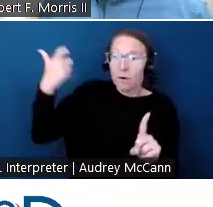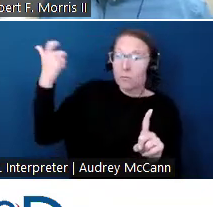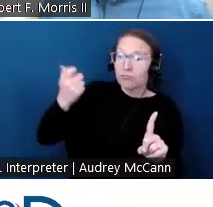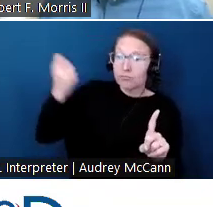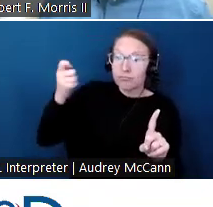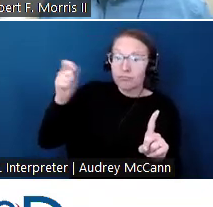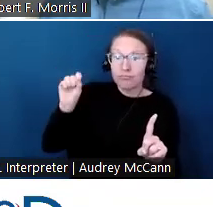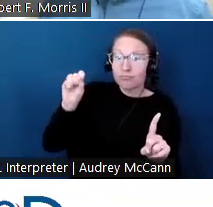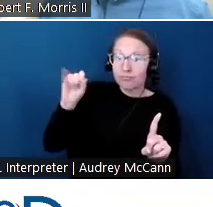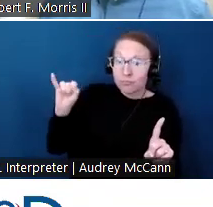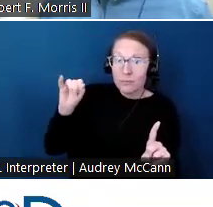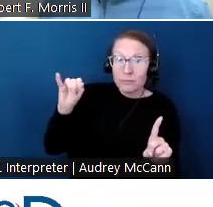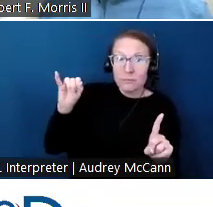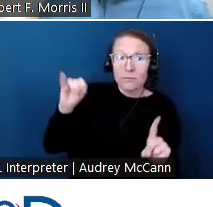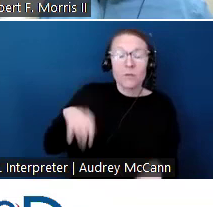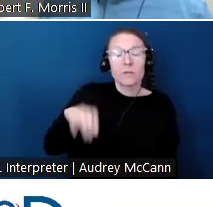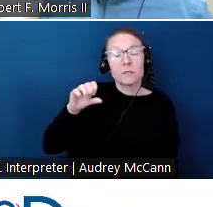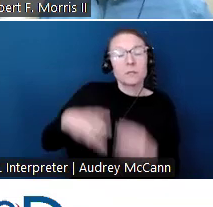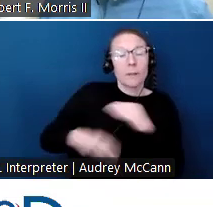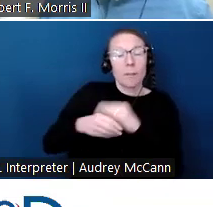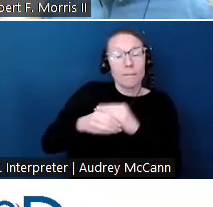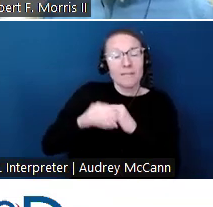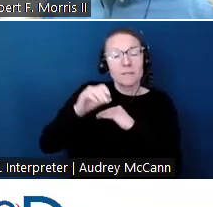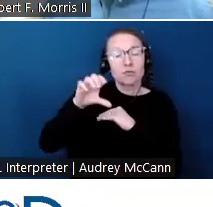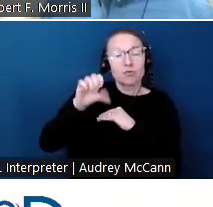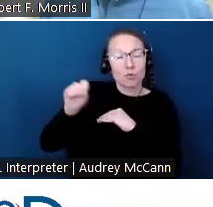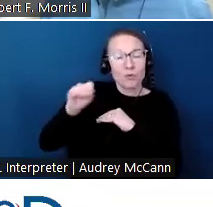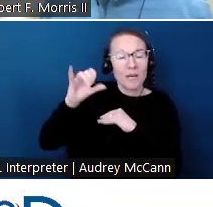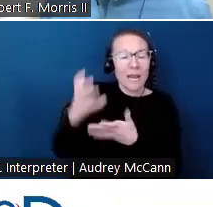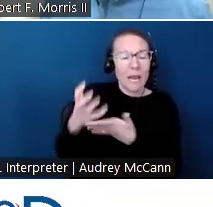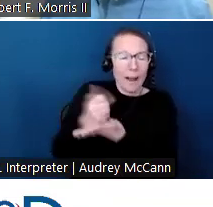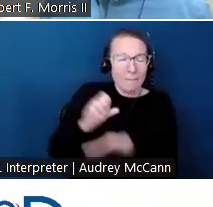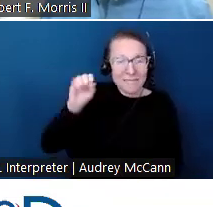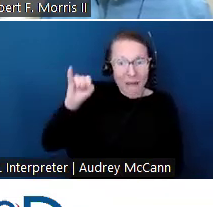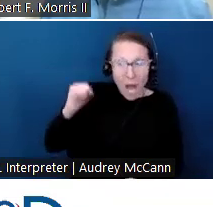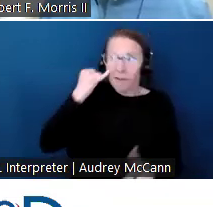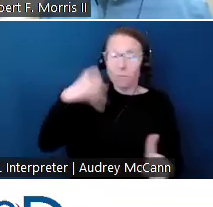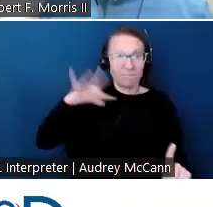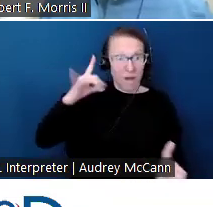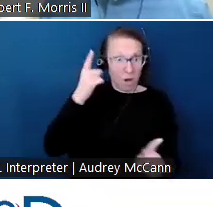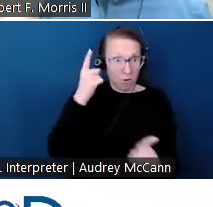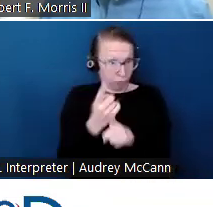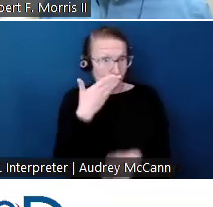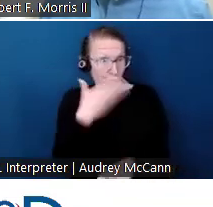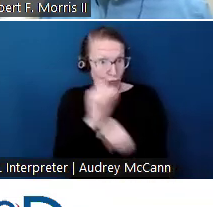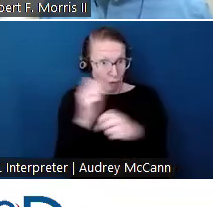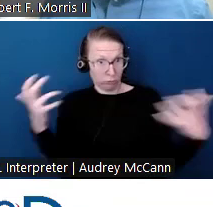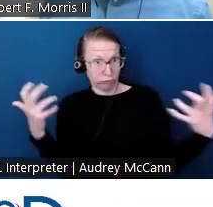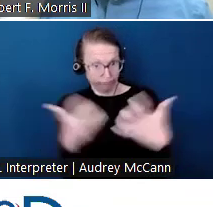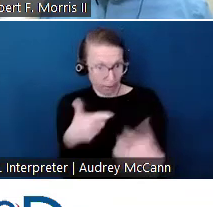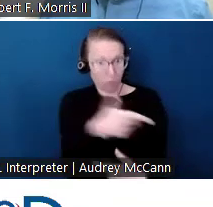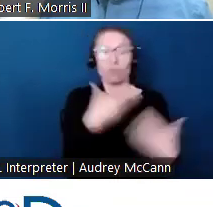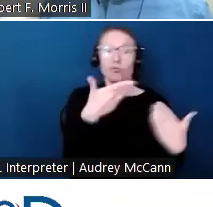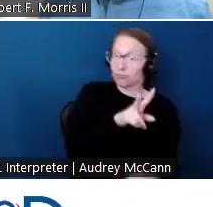or SSI. If we find an appropriate job for them and they reach out and